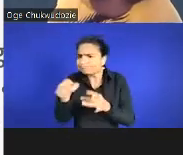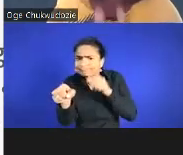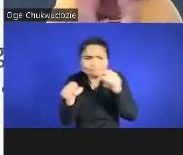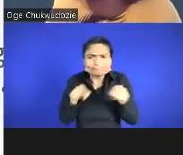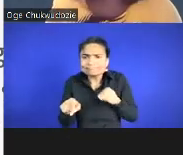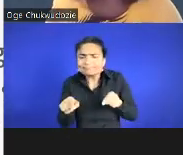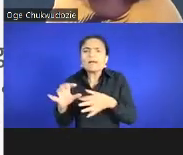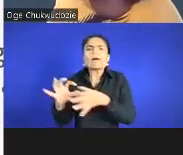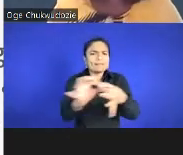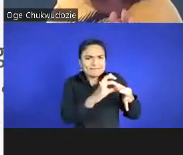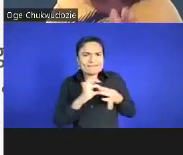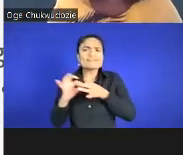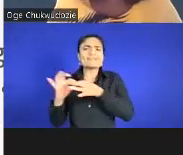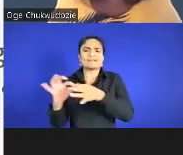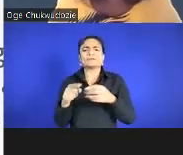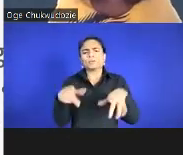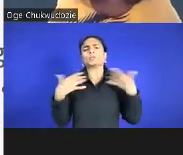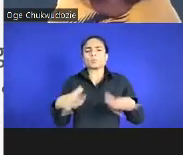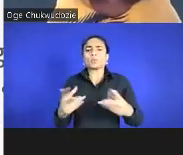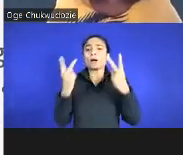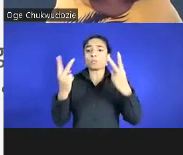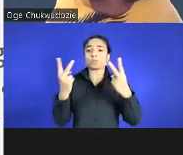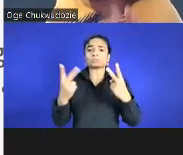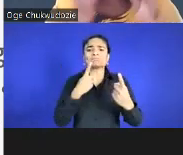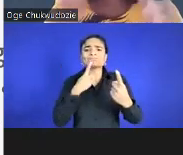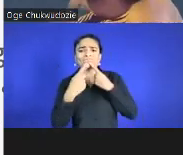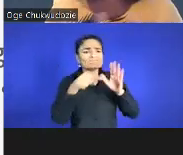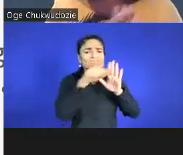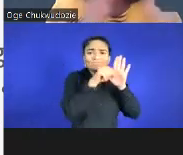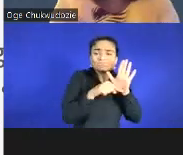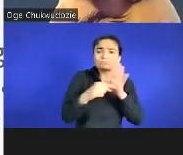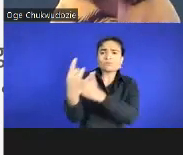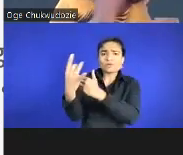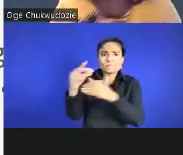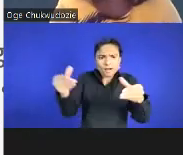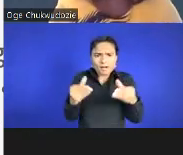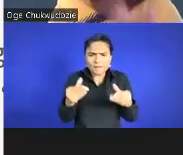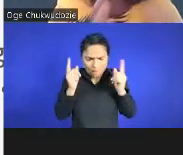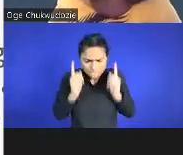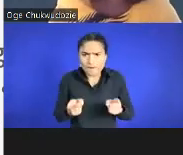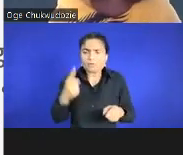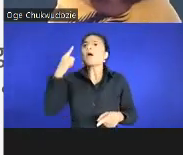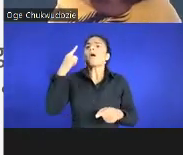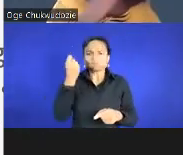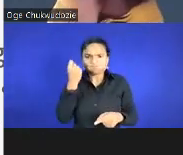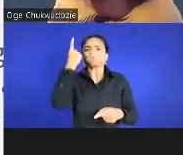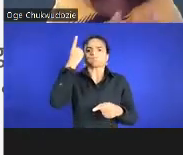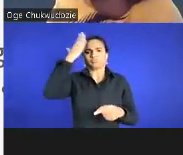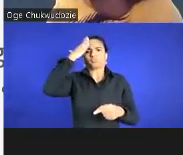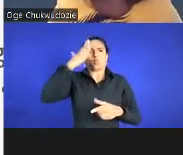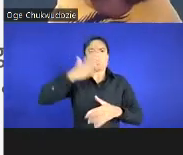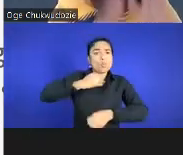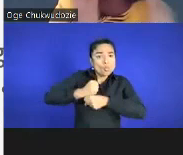can have joint CFM. So that if we are all working in this community A, you can have